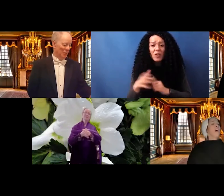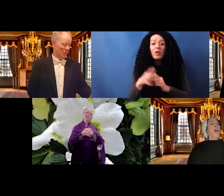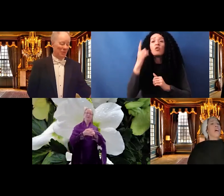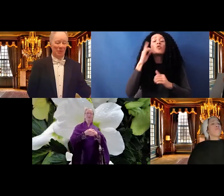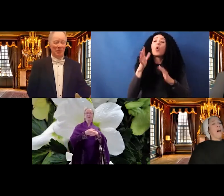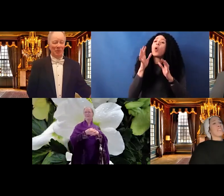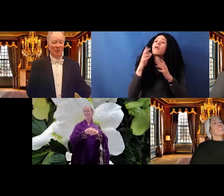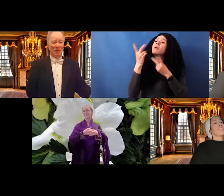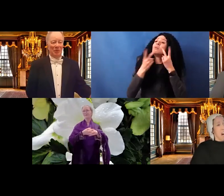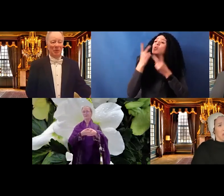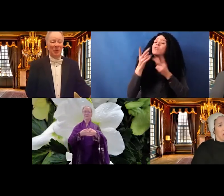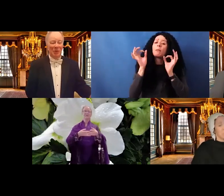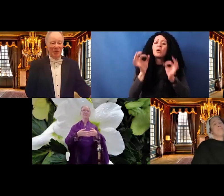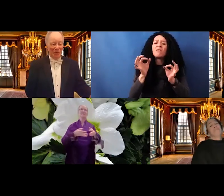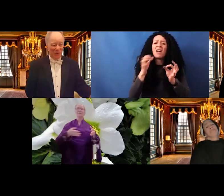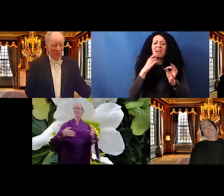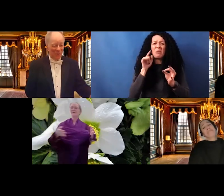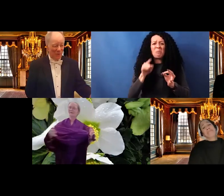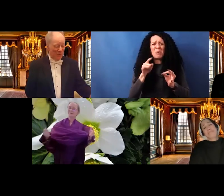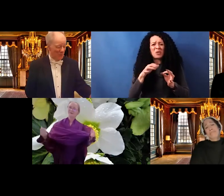whole affair rather dull.